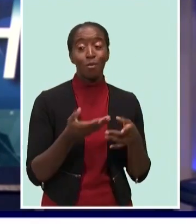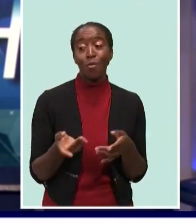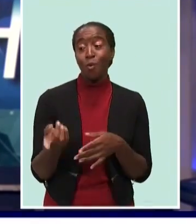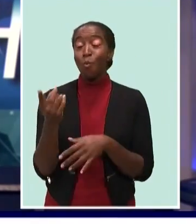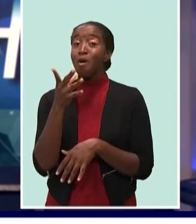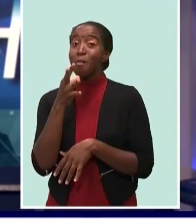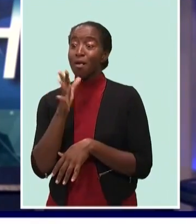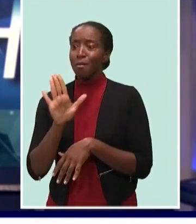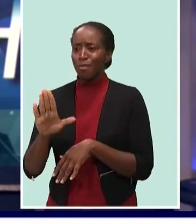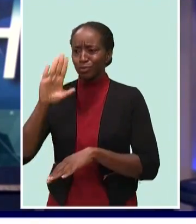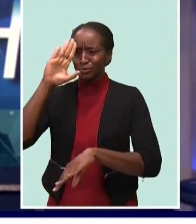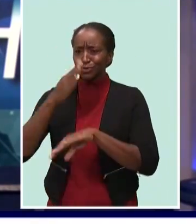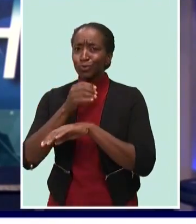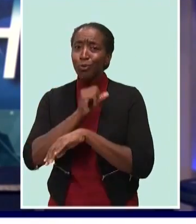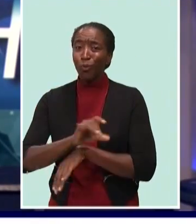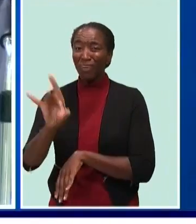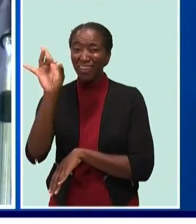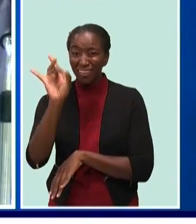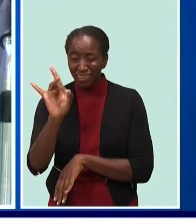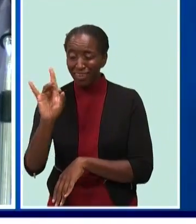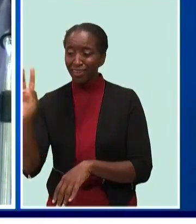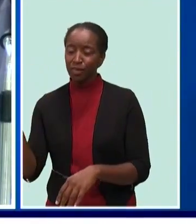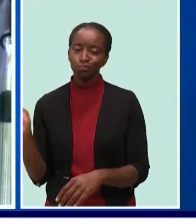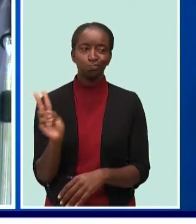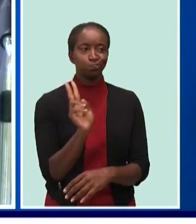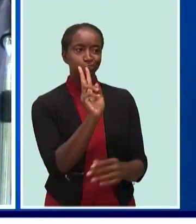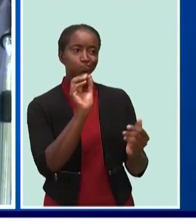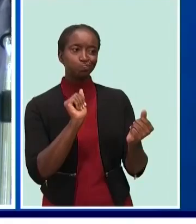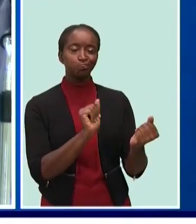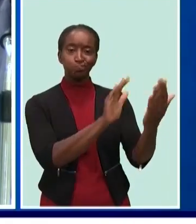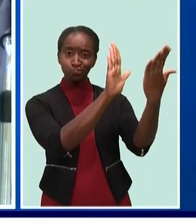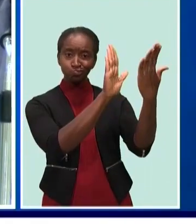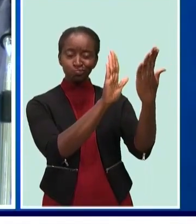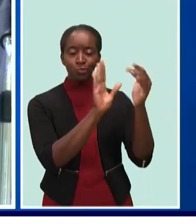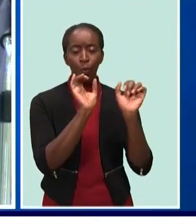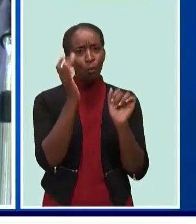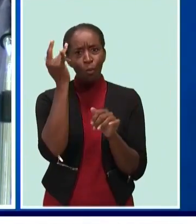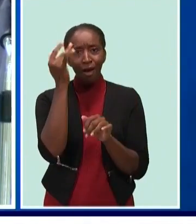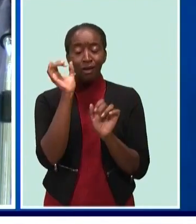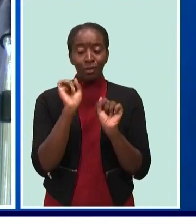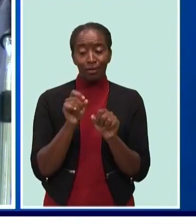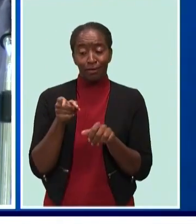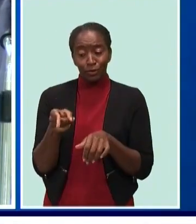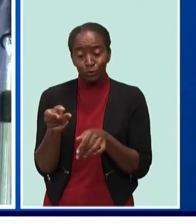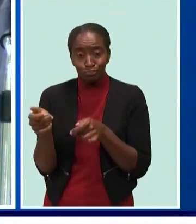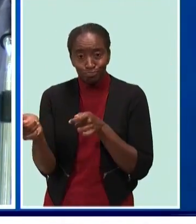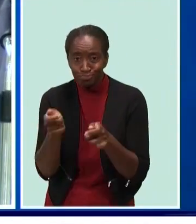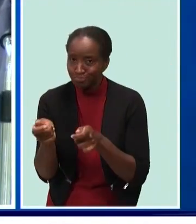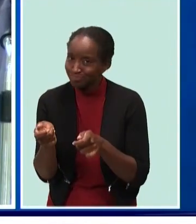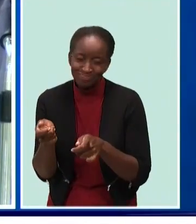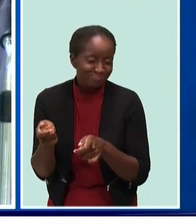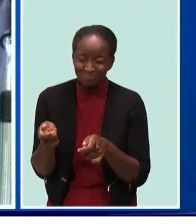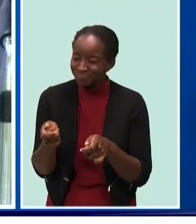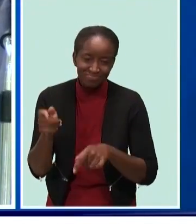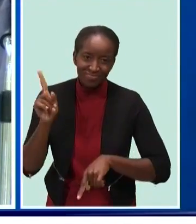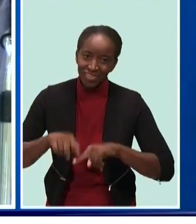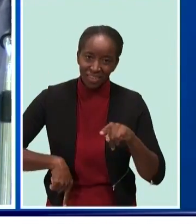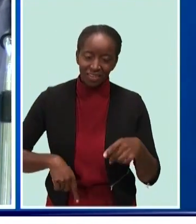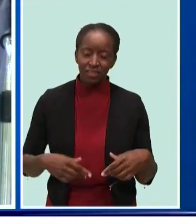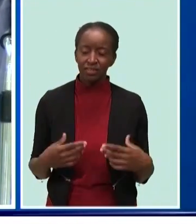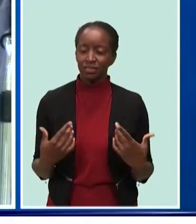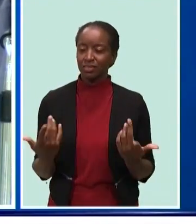longer control him. That is a serious indictment on our country. When